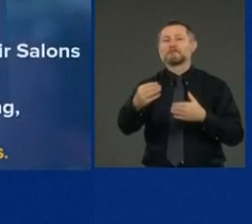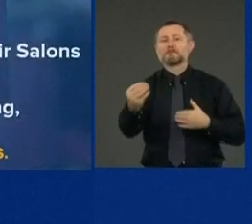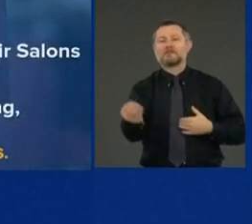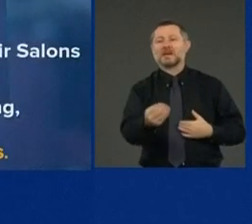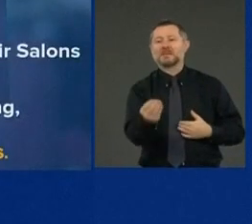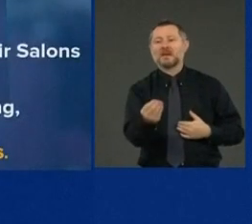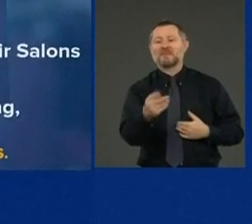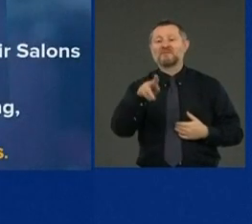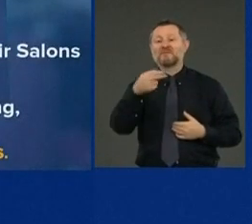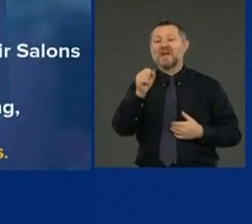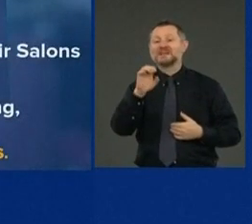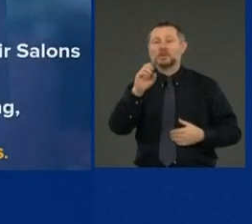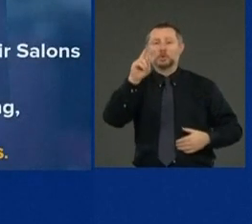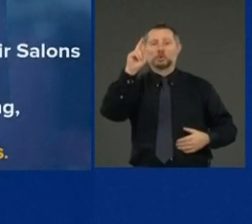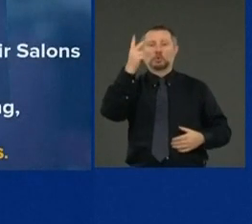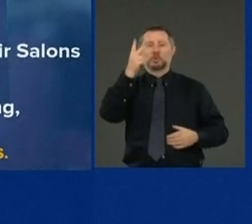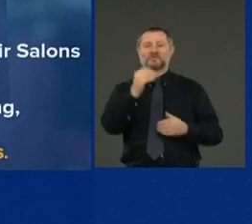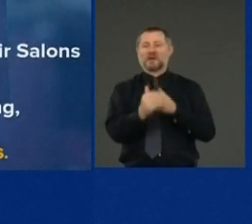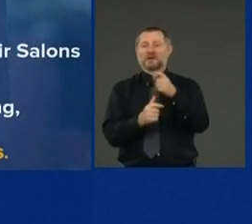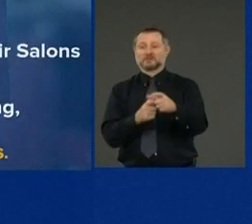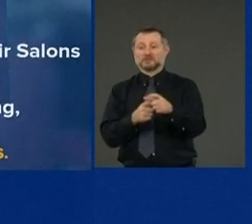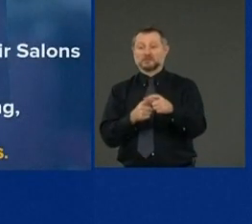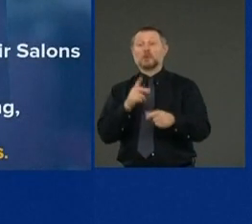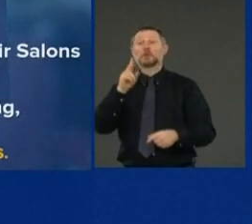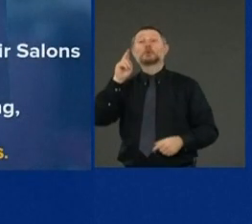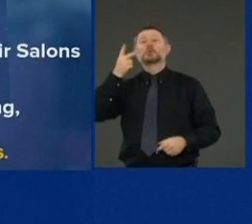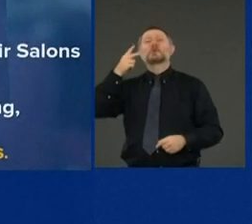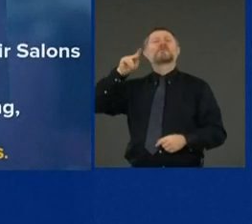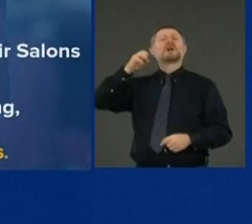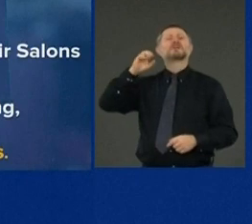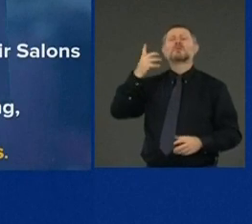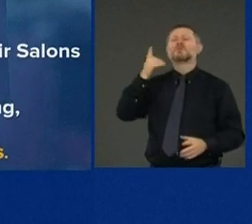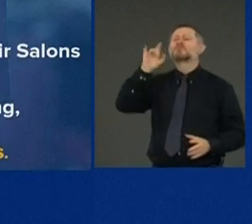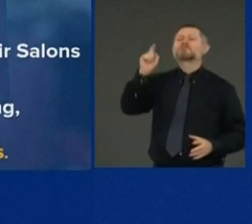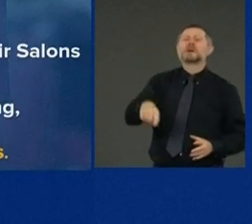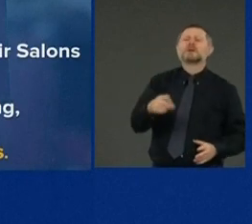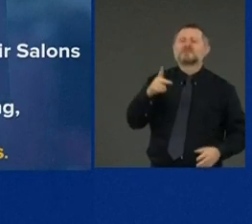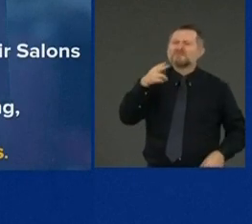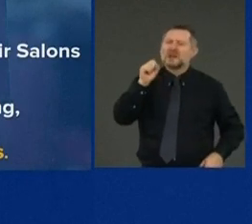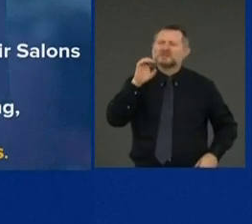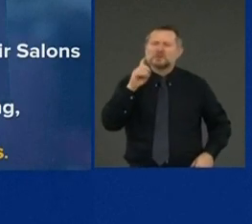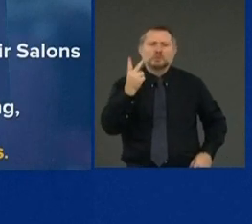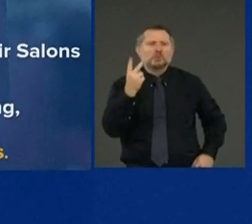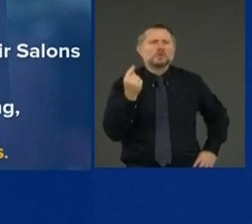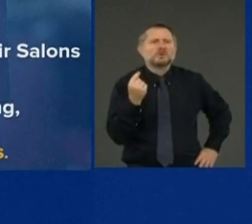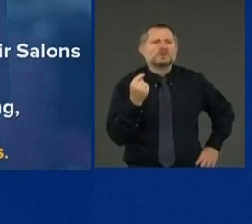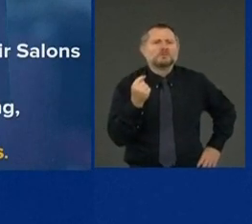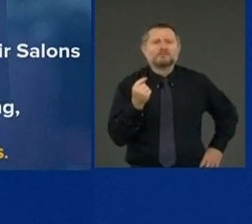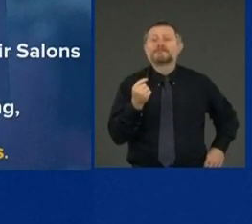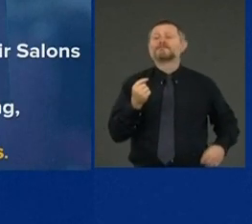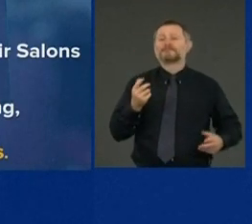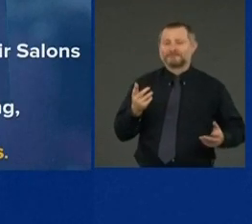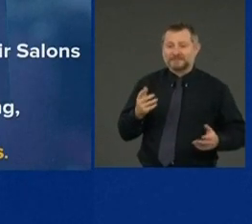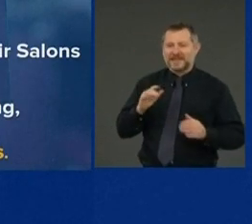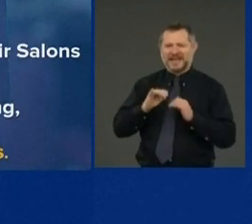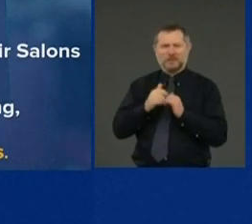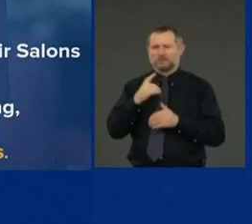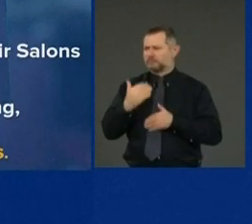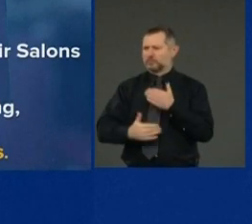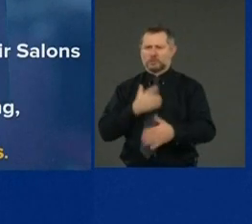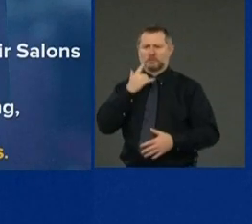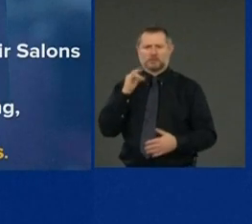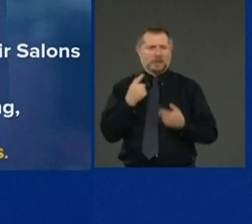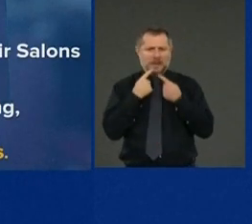2. Now, phase 2 is phase 2. This only works, this whole process, because